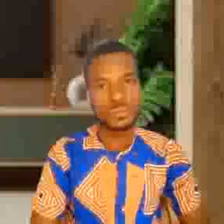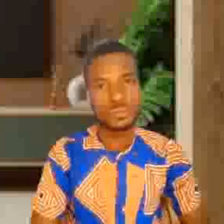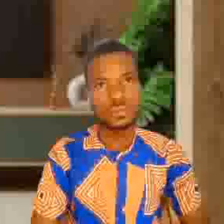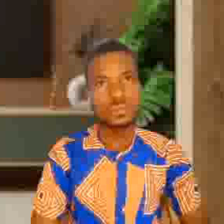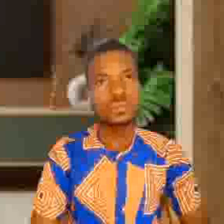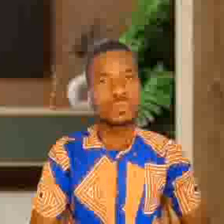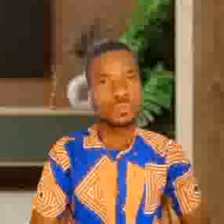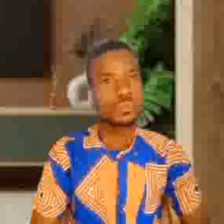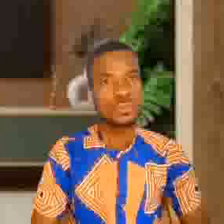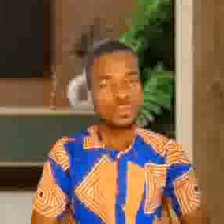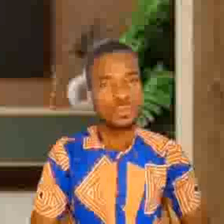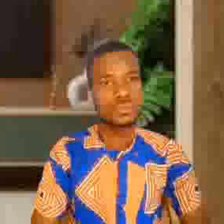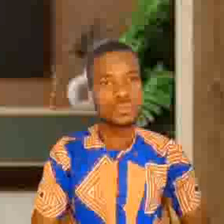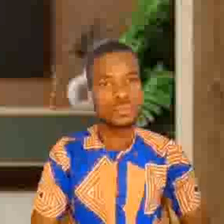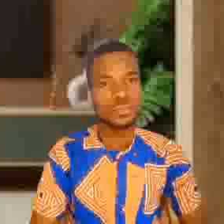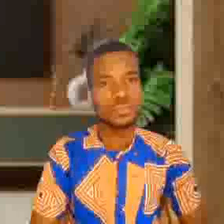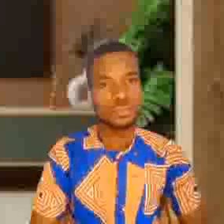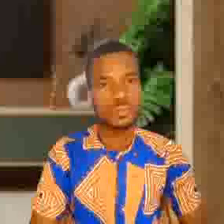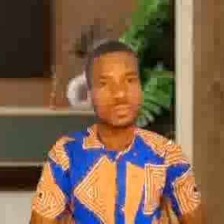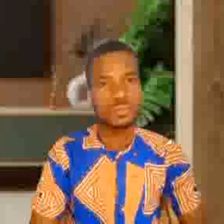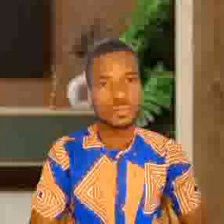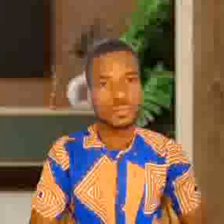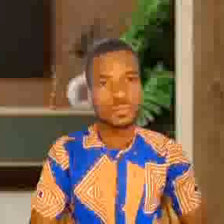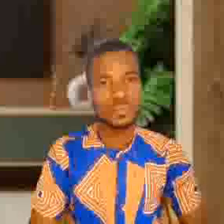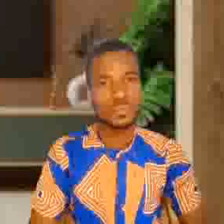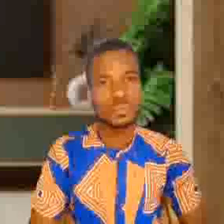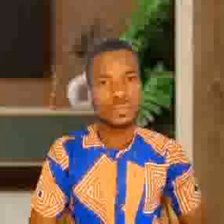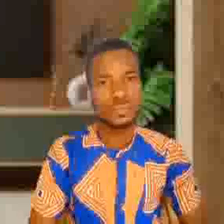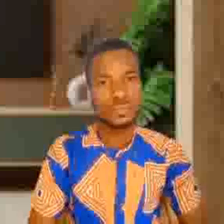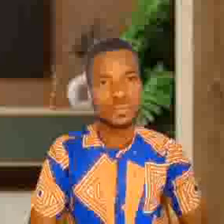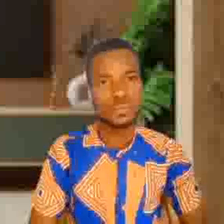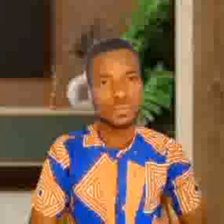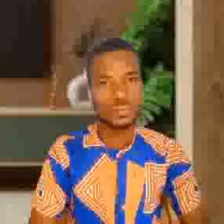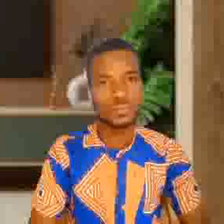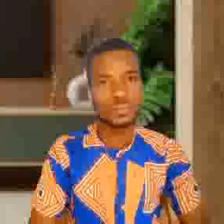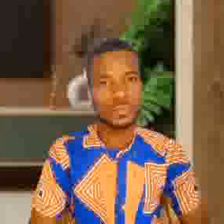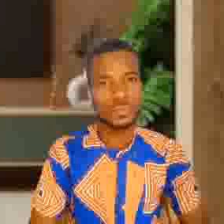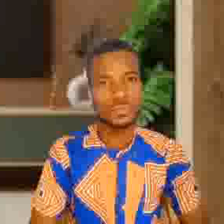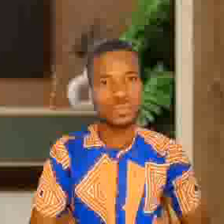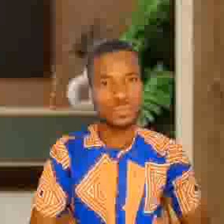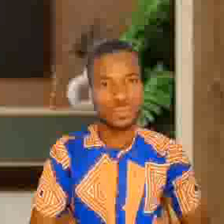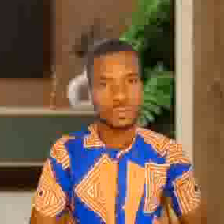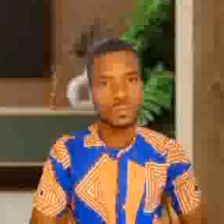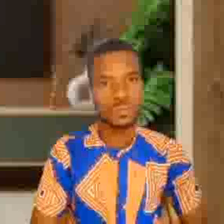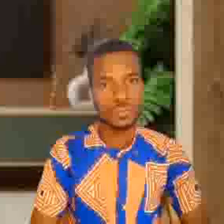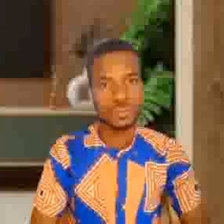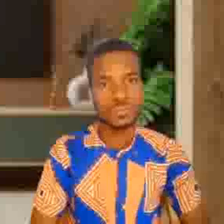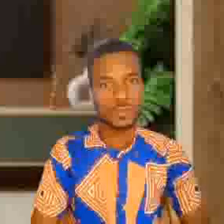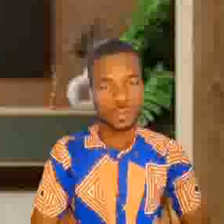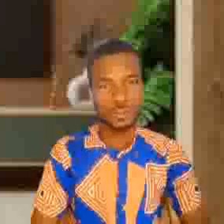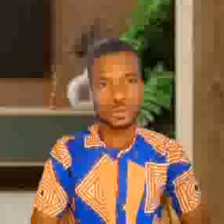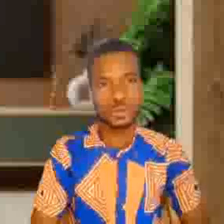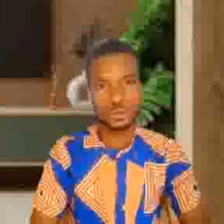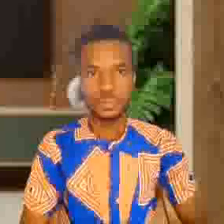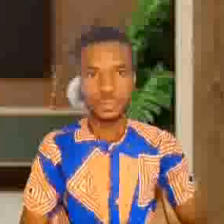Because at the end of the day, you put a bank account there, and if there are 2,800 people that came, maybe 300 people might put something